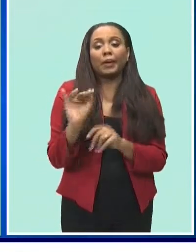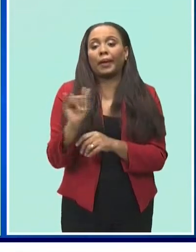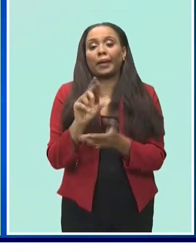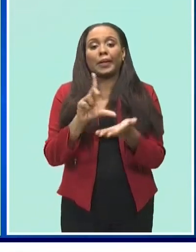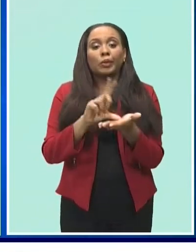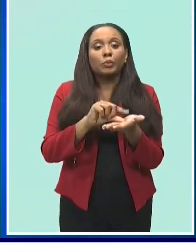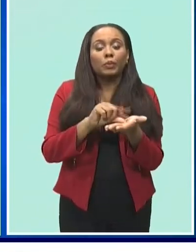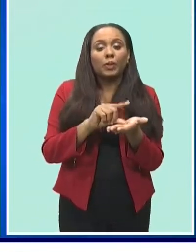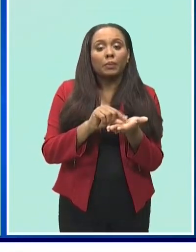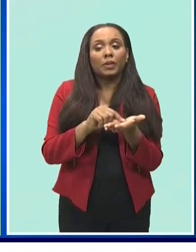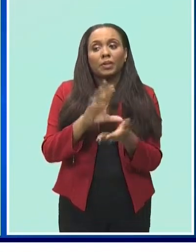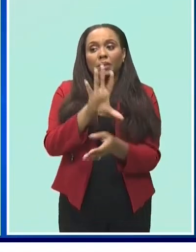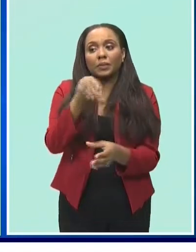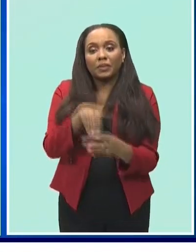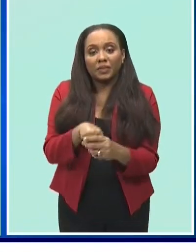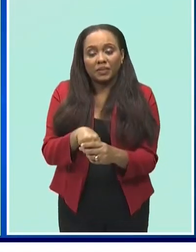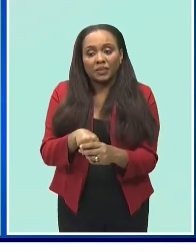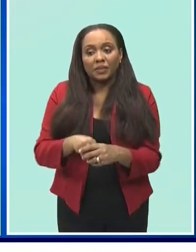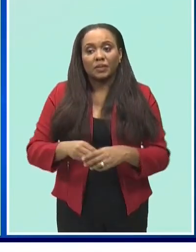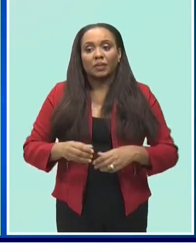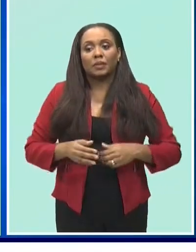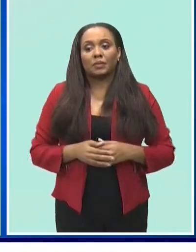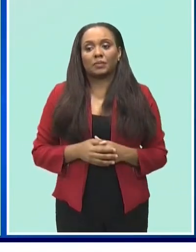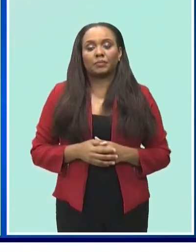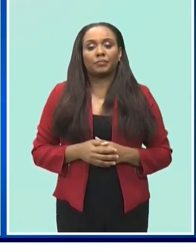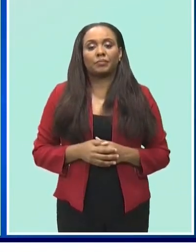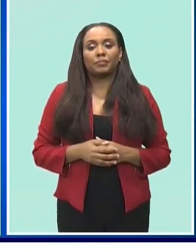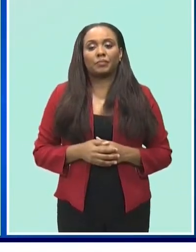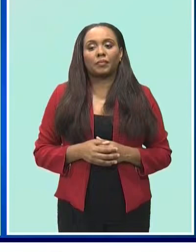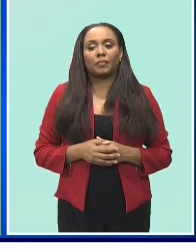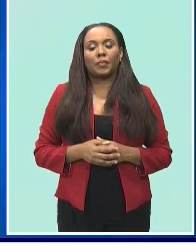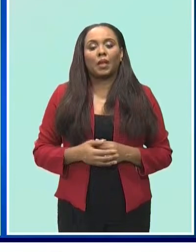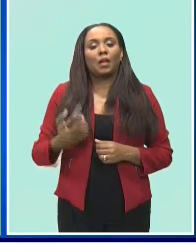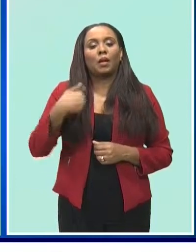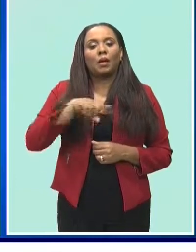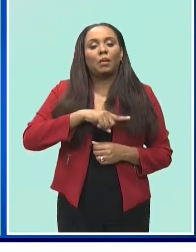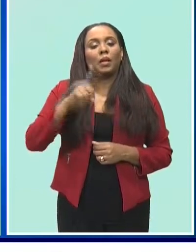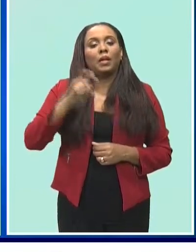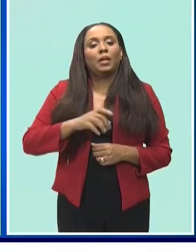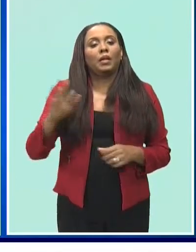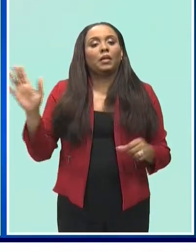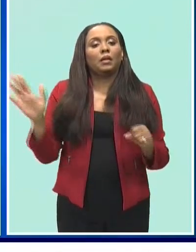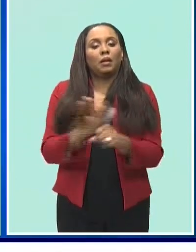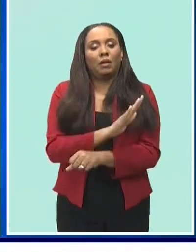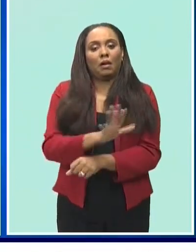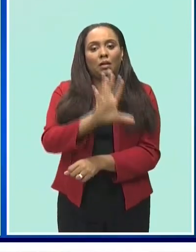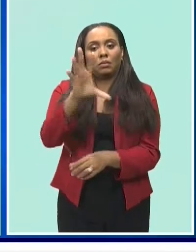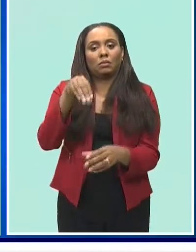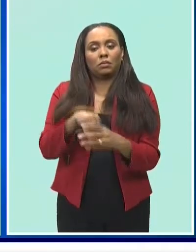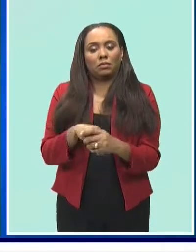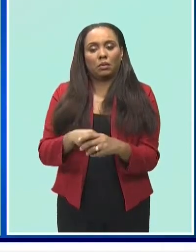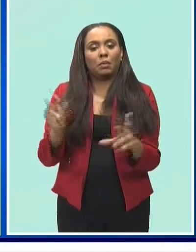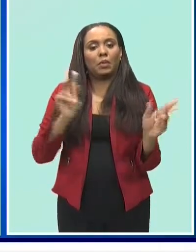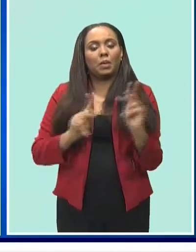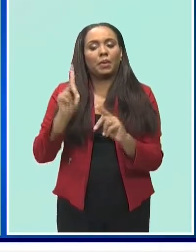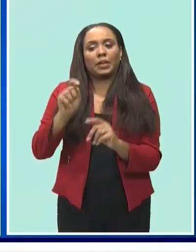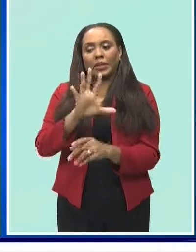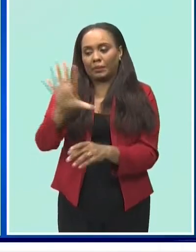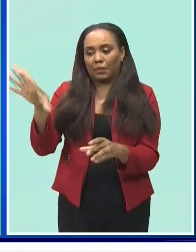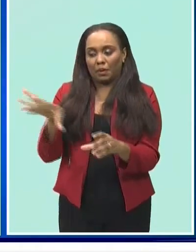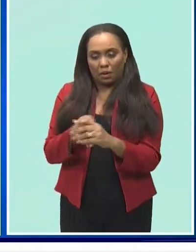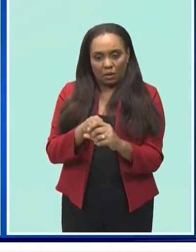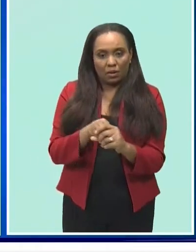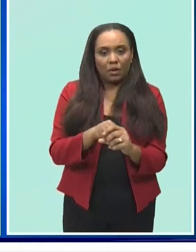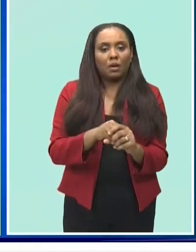on board. We need total buy-in from all sectors, government, civil society, and